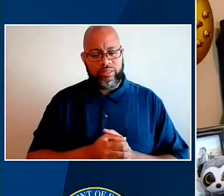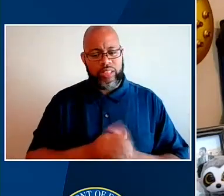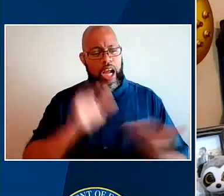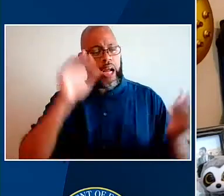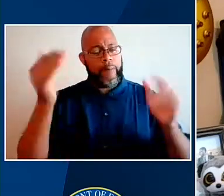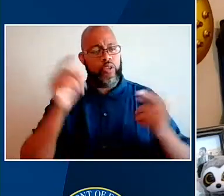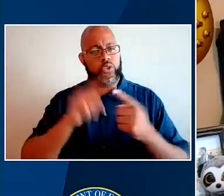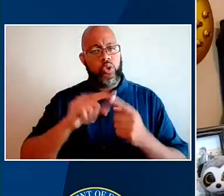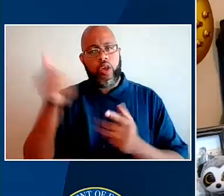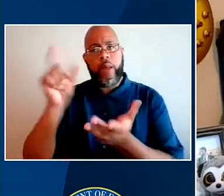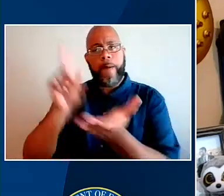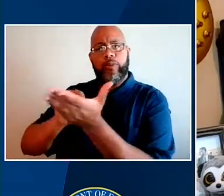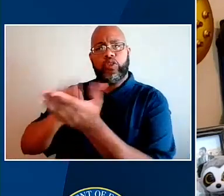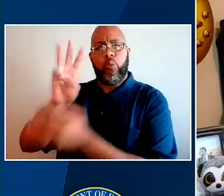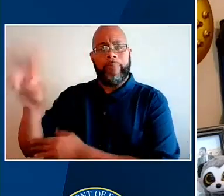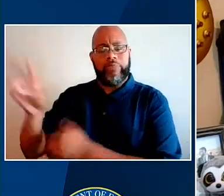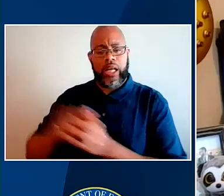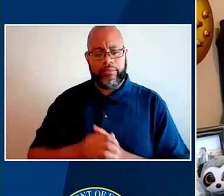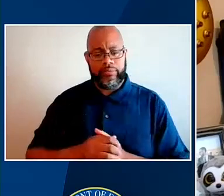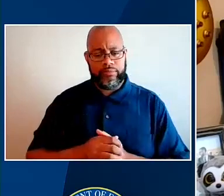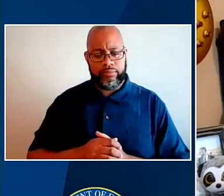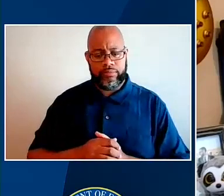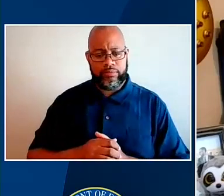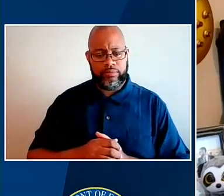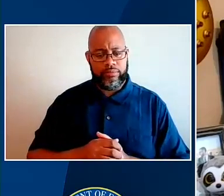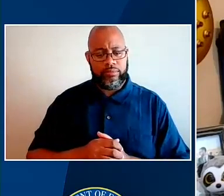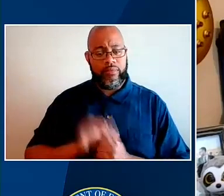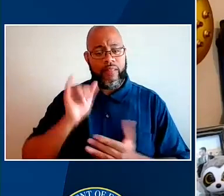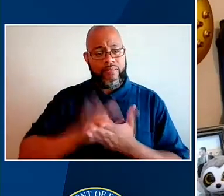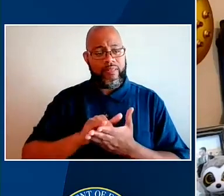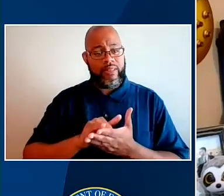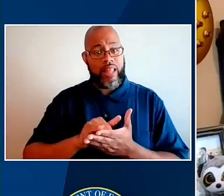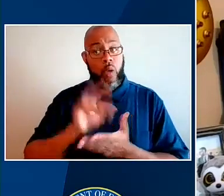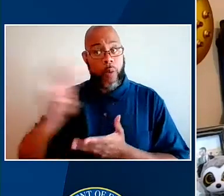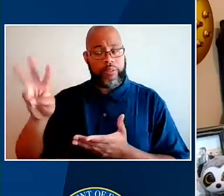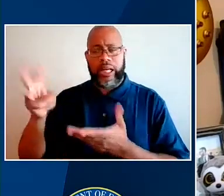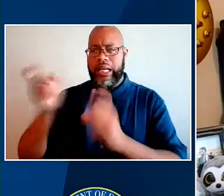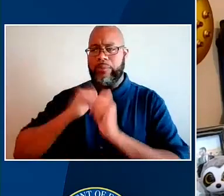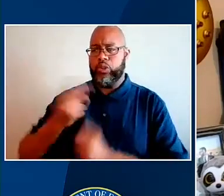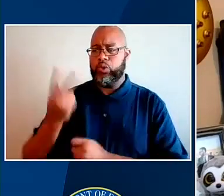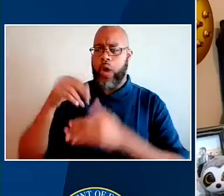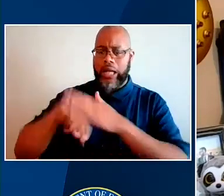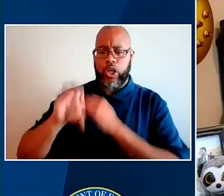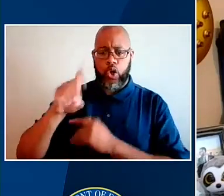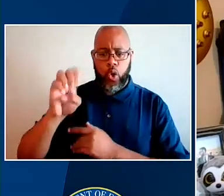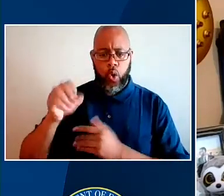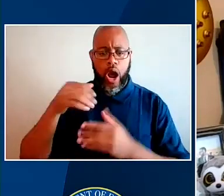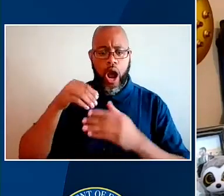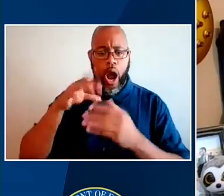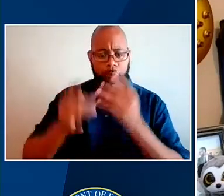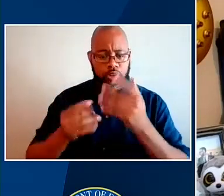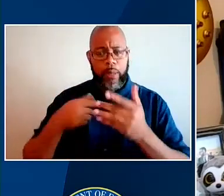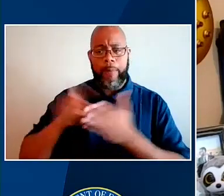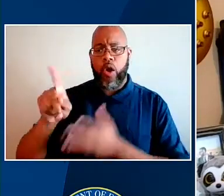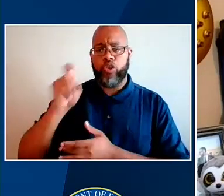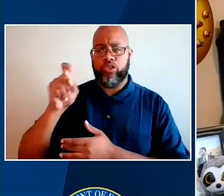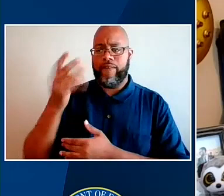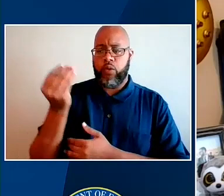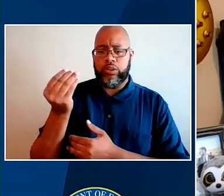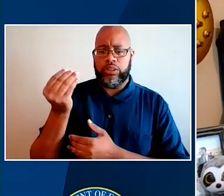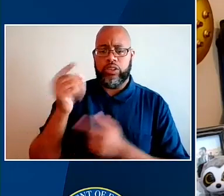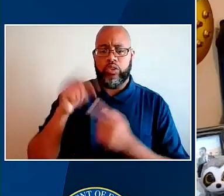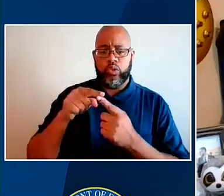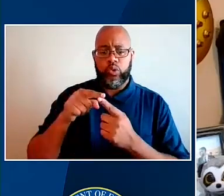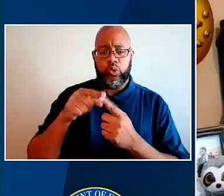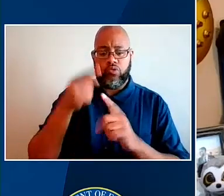to the publisher website. The Cengage website provided me with two access code options. One was pay $114 to rent the